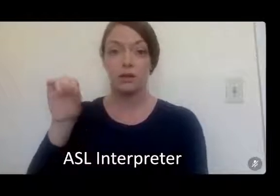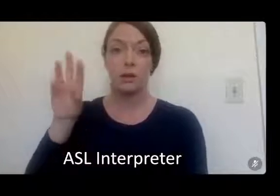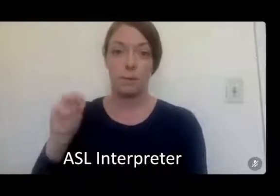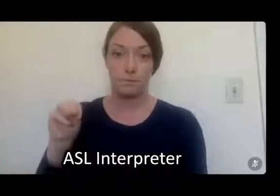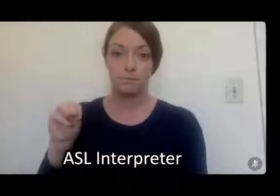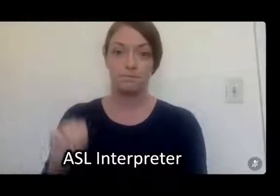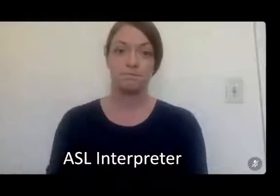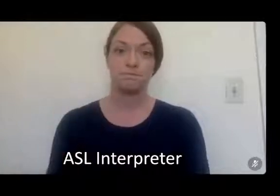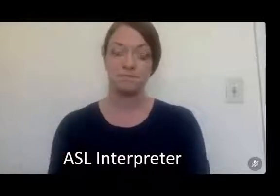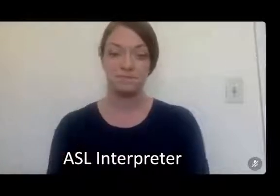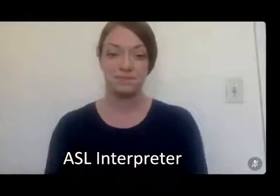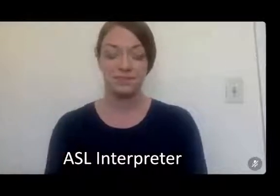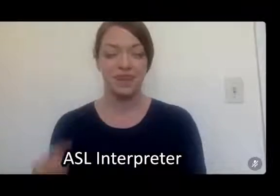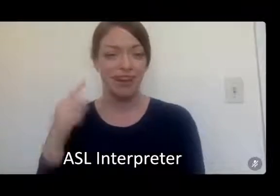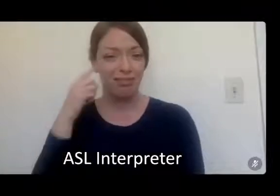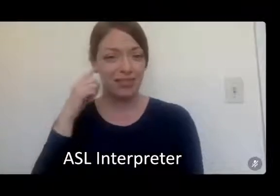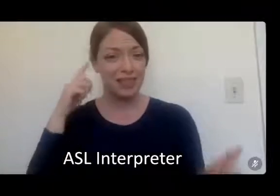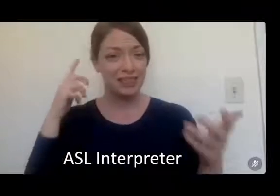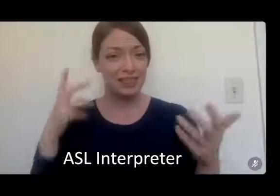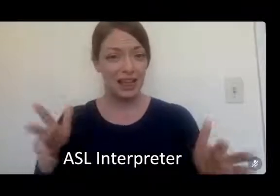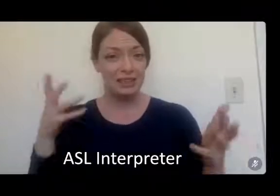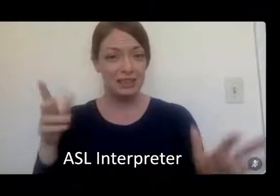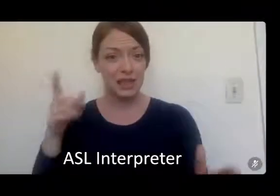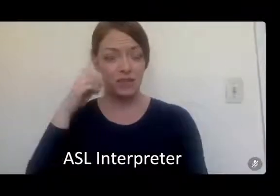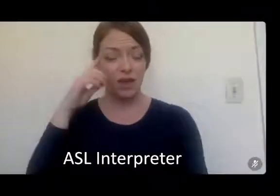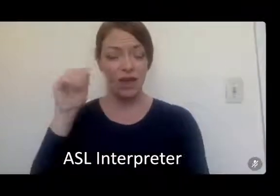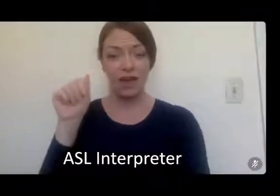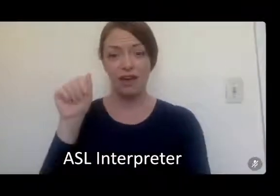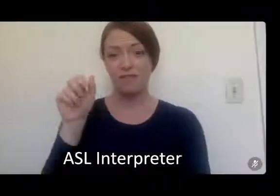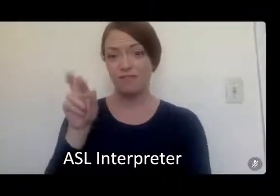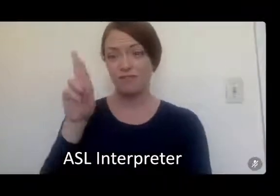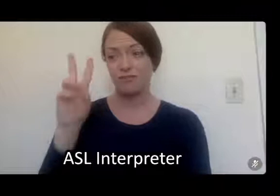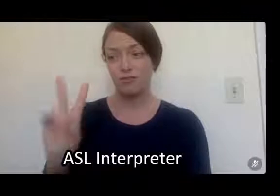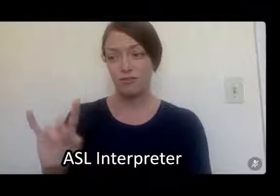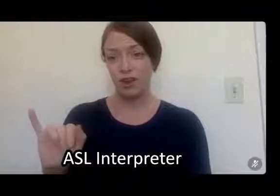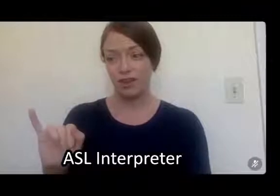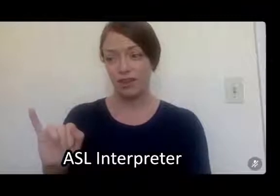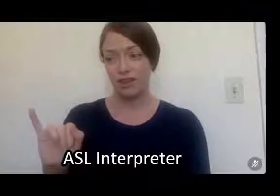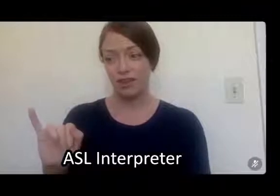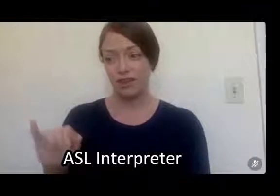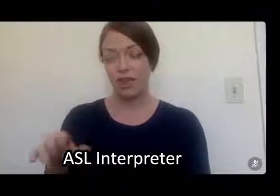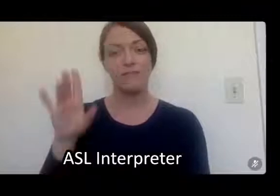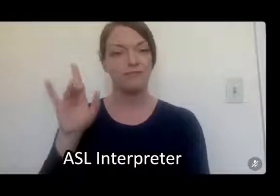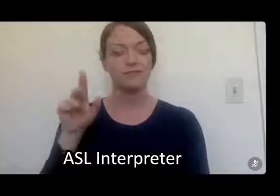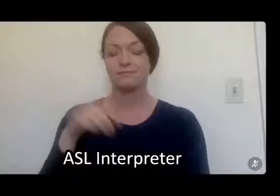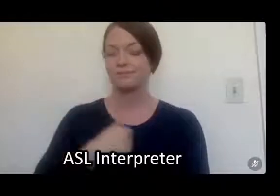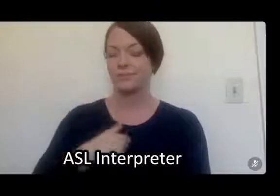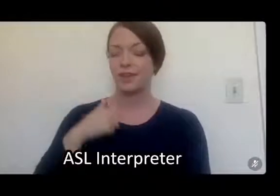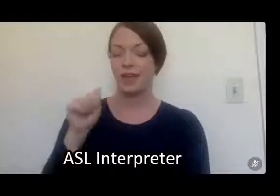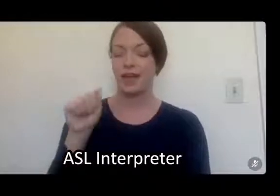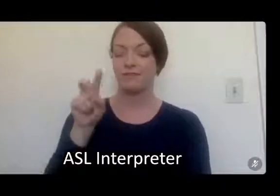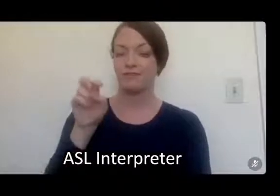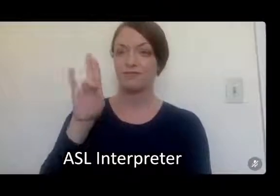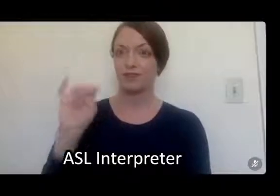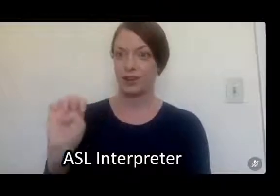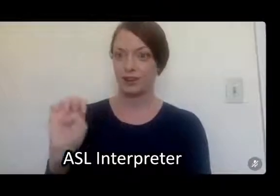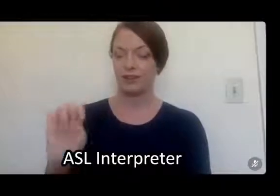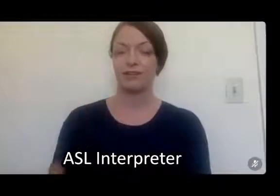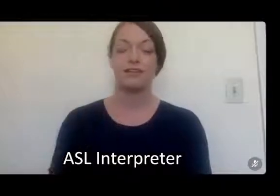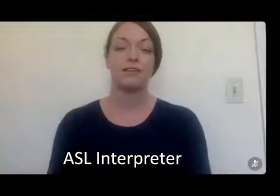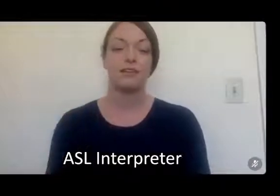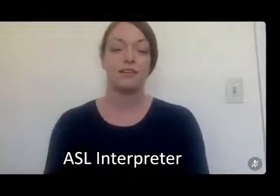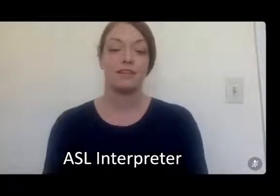I think that's about it for Avray. Richard, do you have anything you do with Avray that I haven't mentioned? You can also